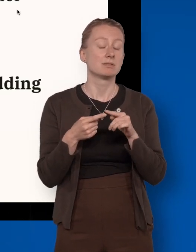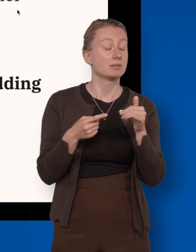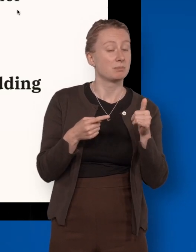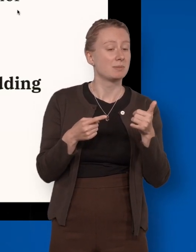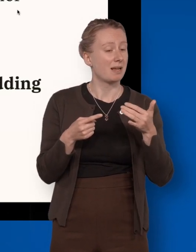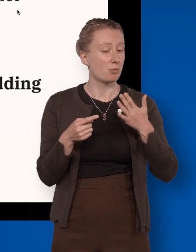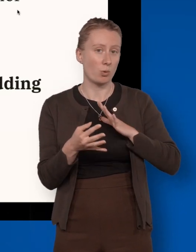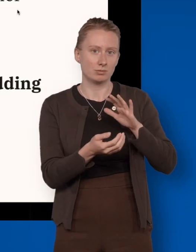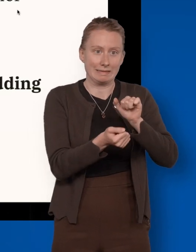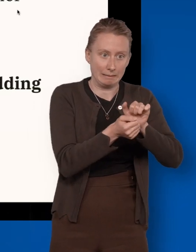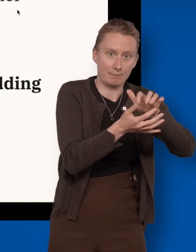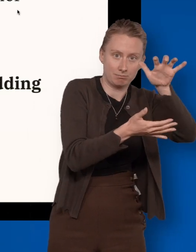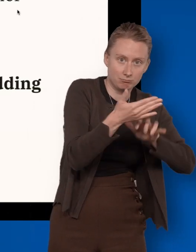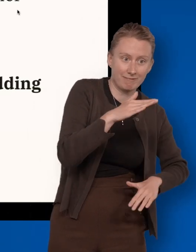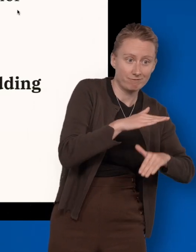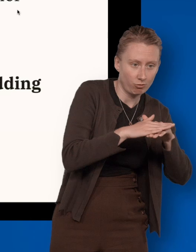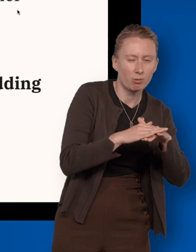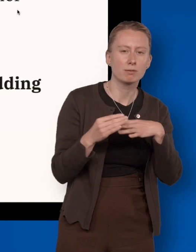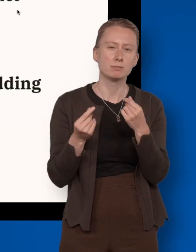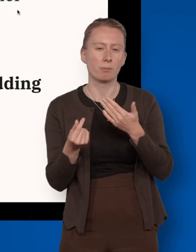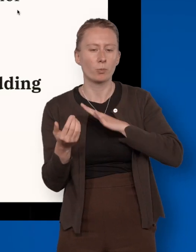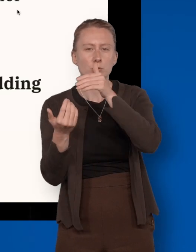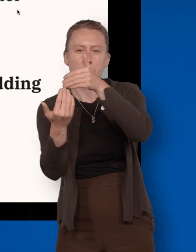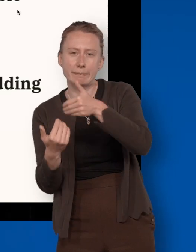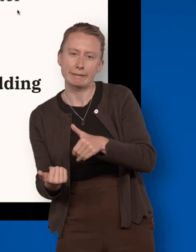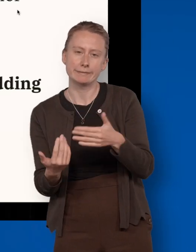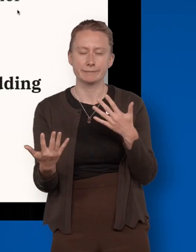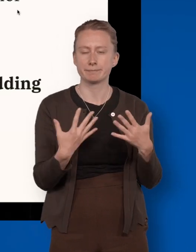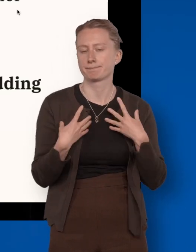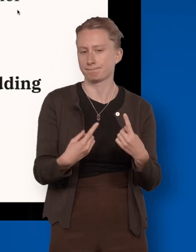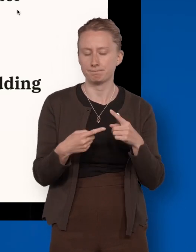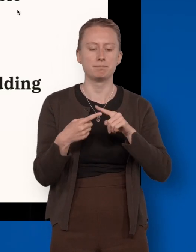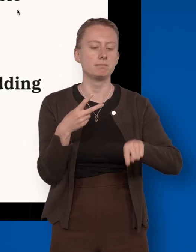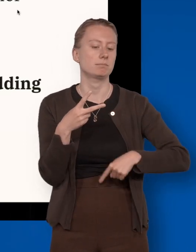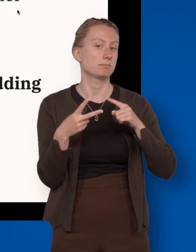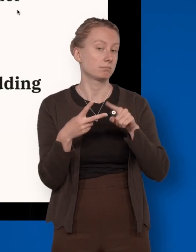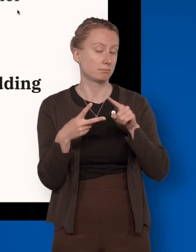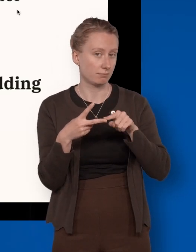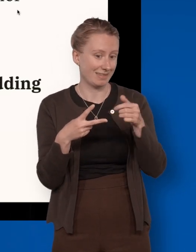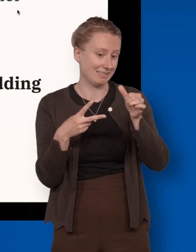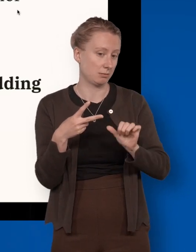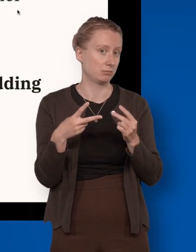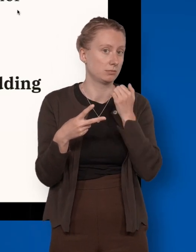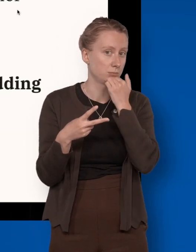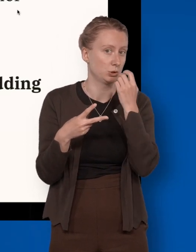you split it up and see what the difference is. In step two, we then cluster or